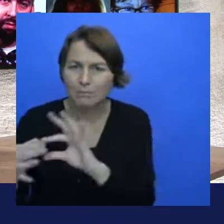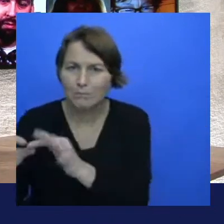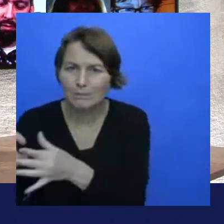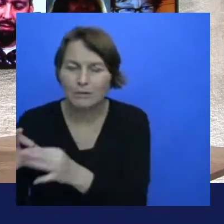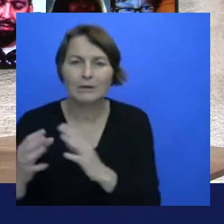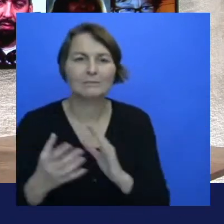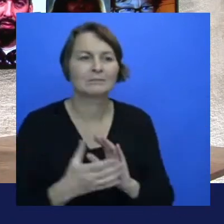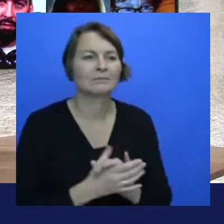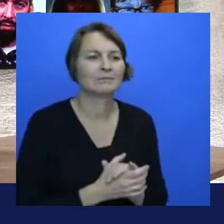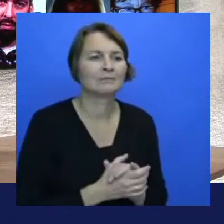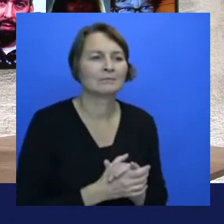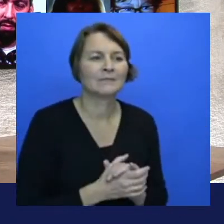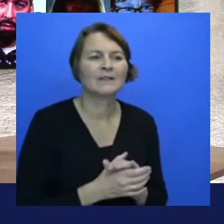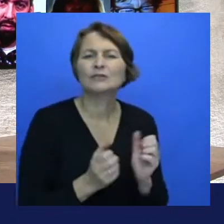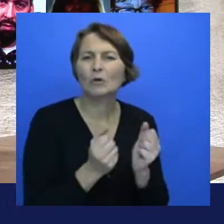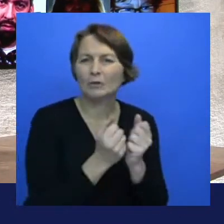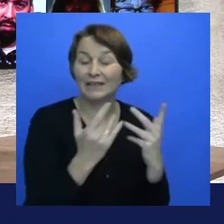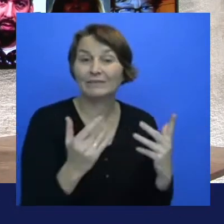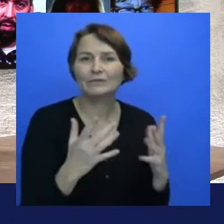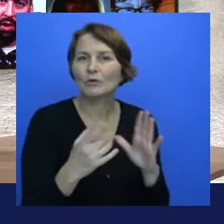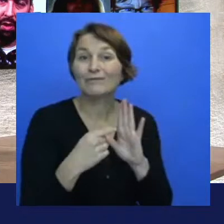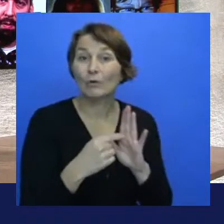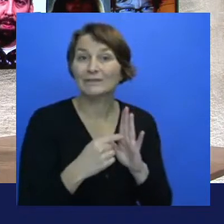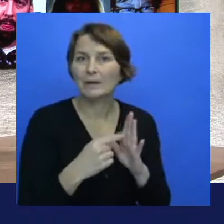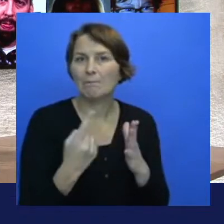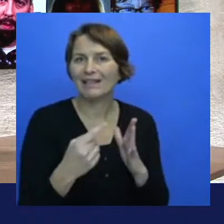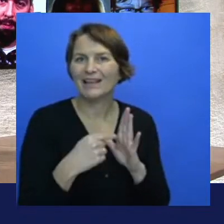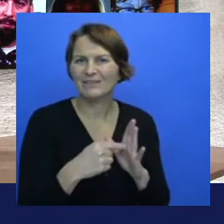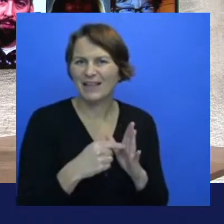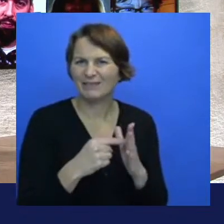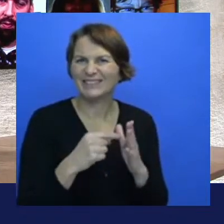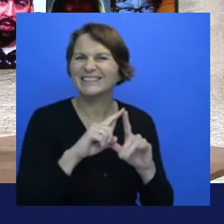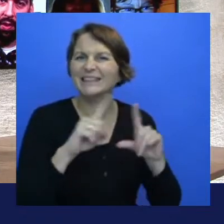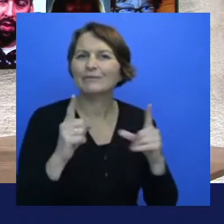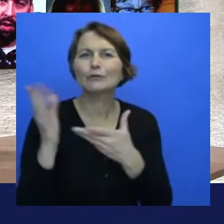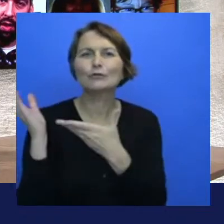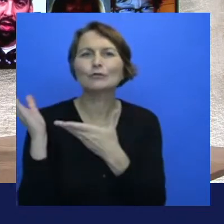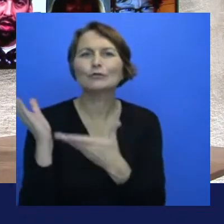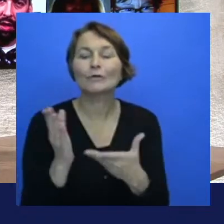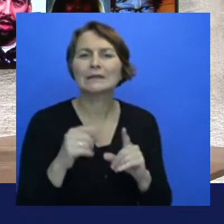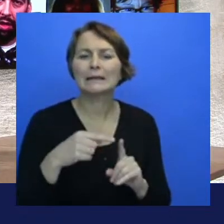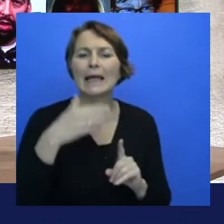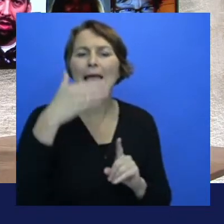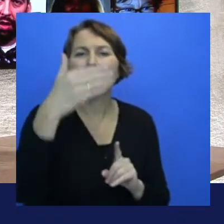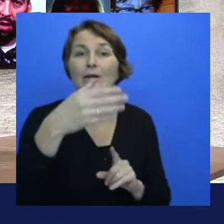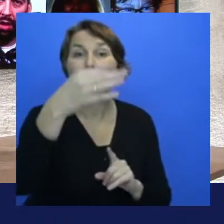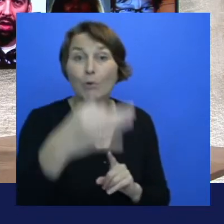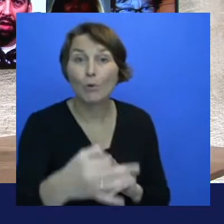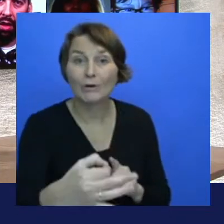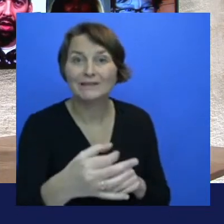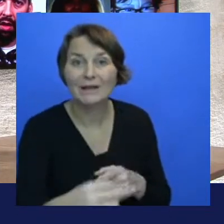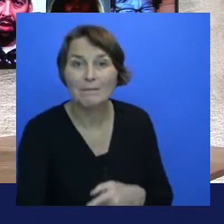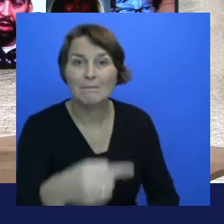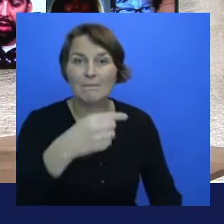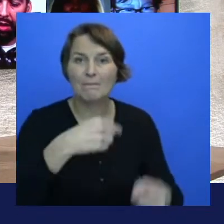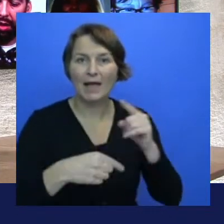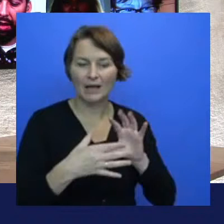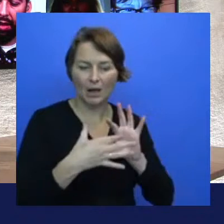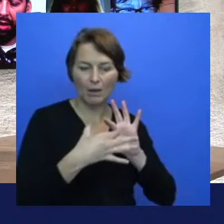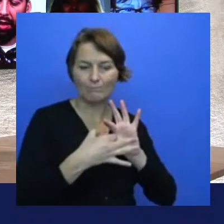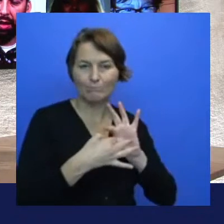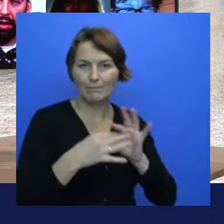your keys and endpoint and just go for it and start playing with it. I also